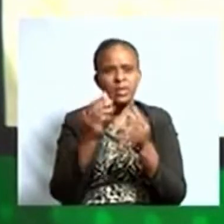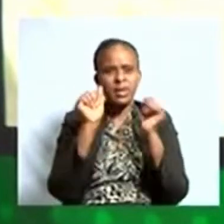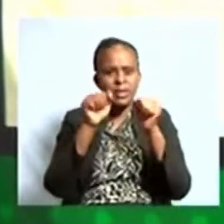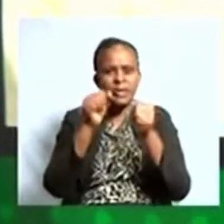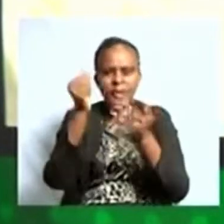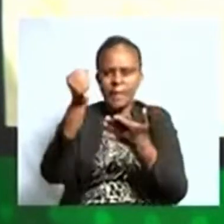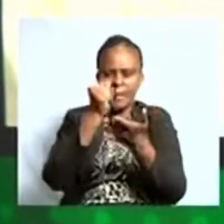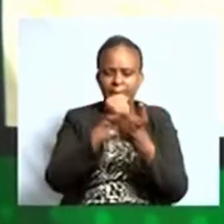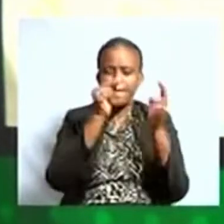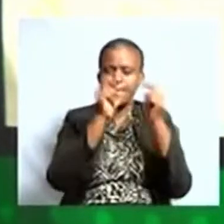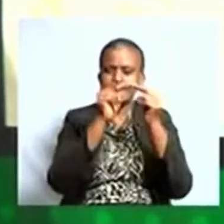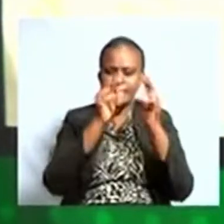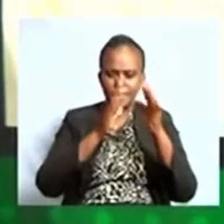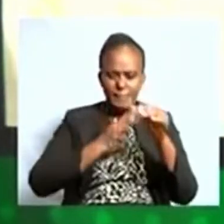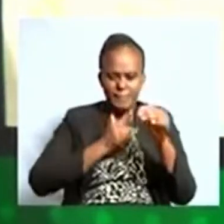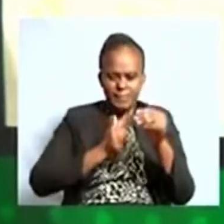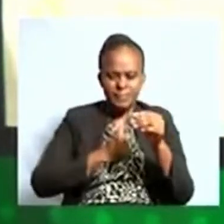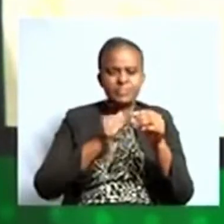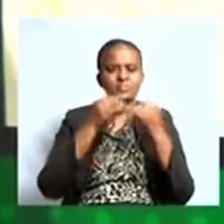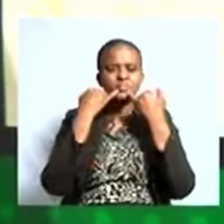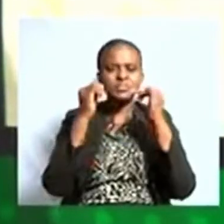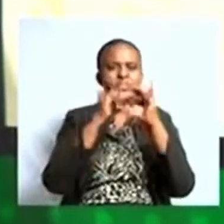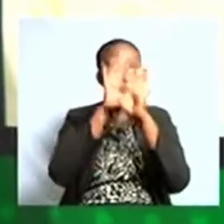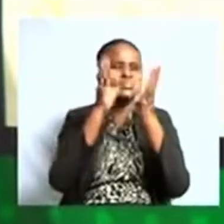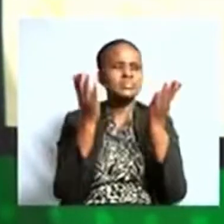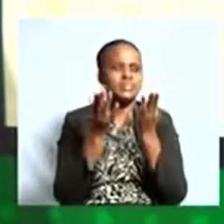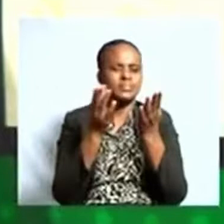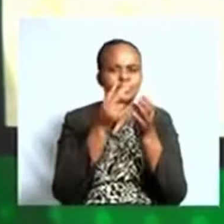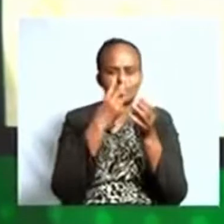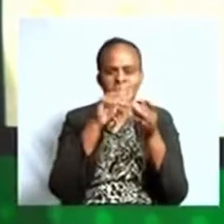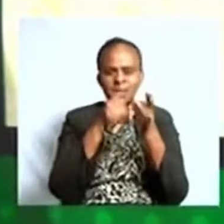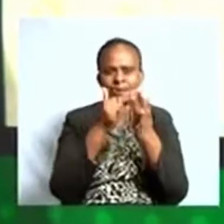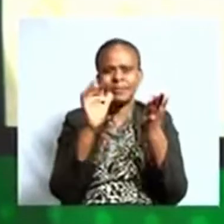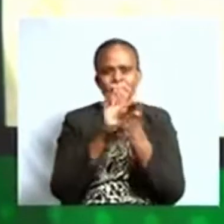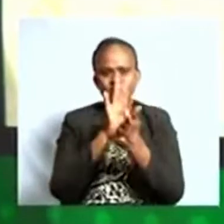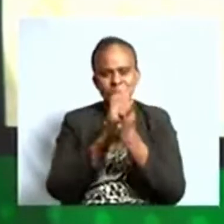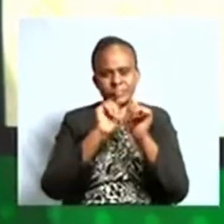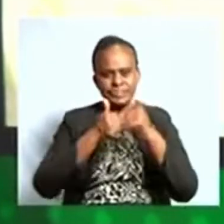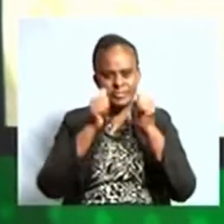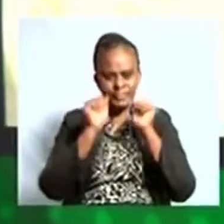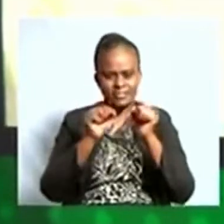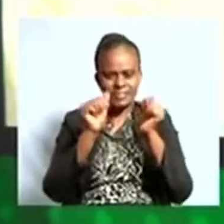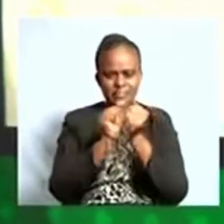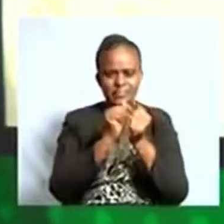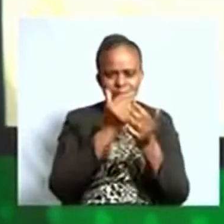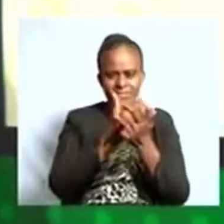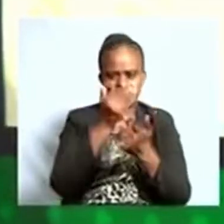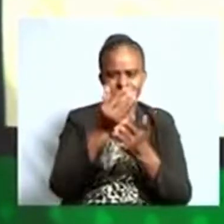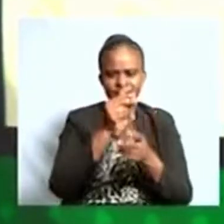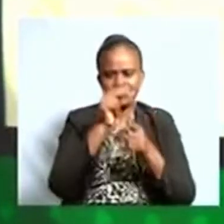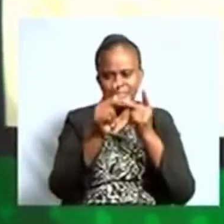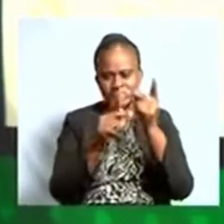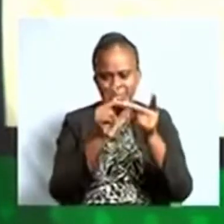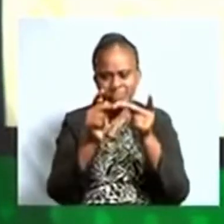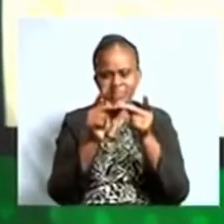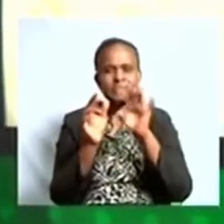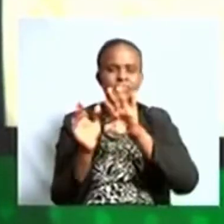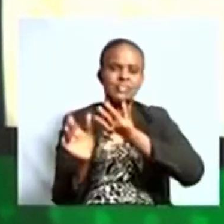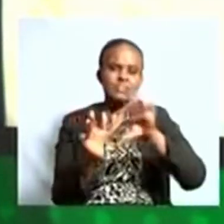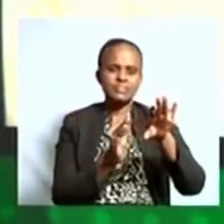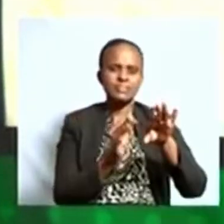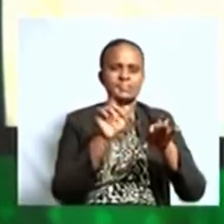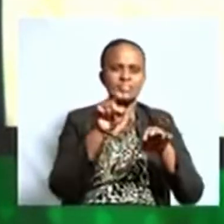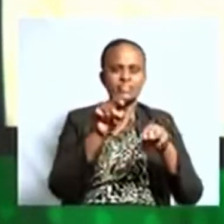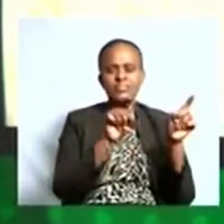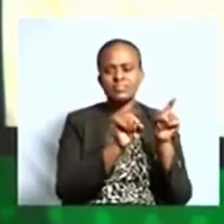contractor, I think I'll be misleading the people. Let's see how fast we can move with the procurement process. Then we need